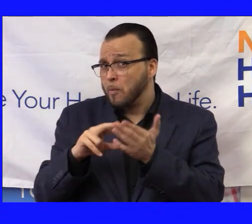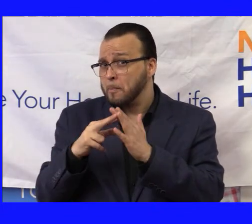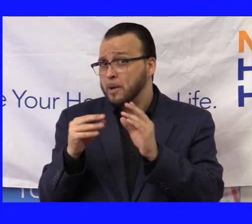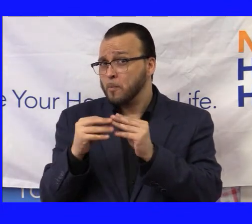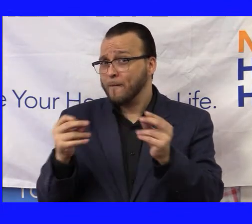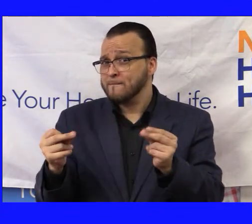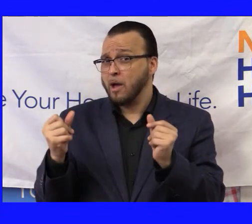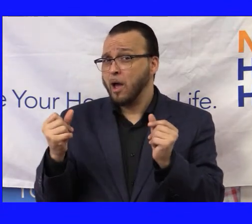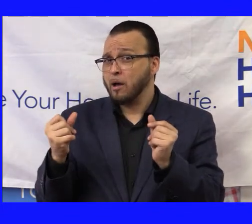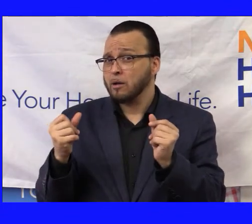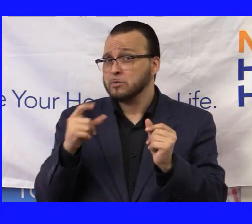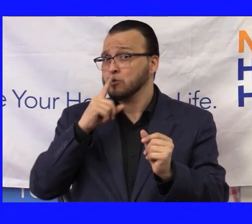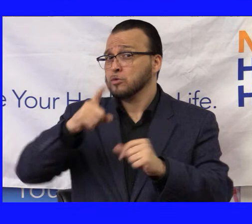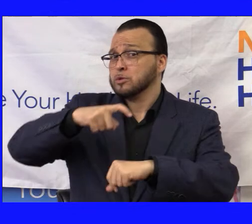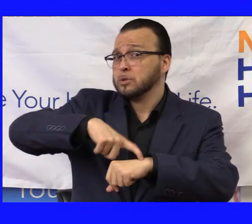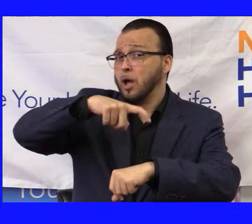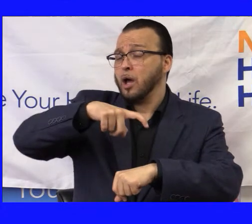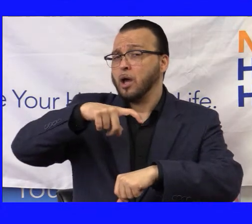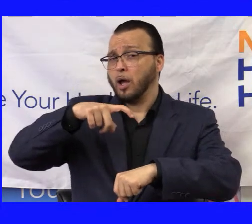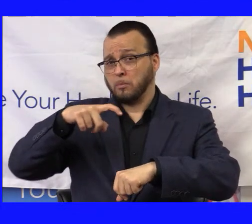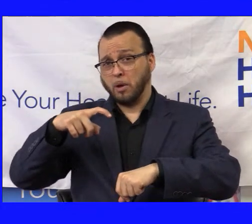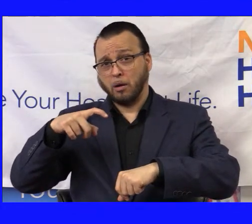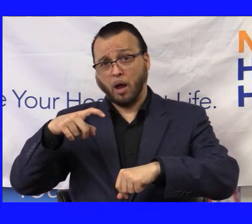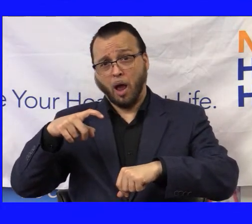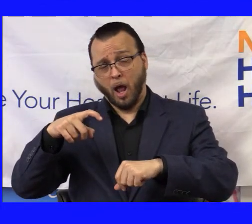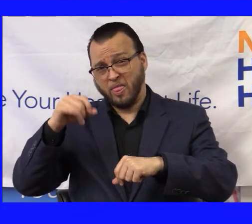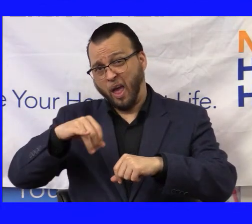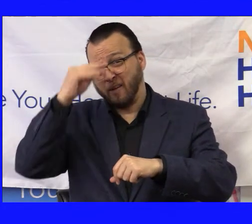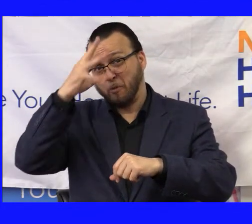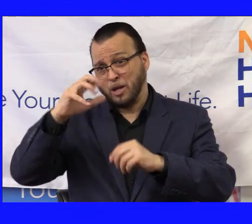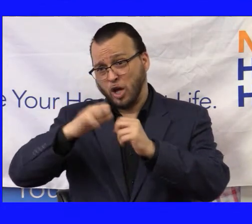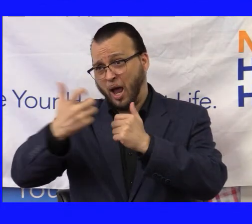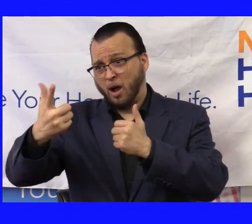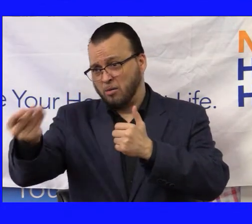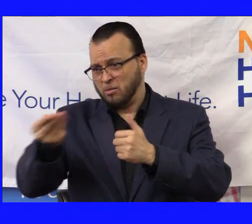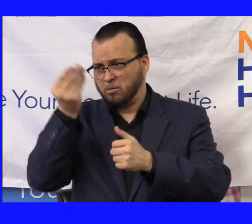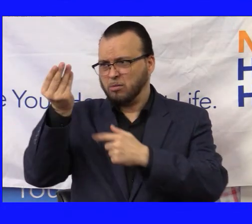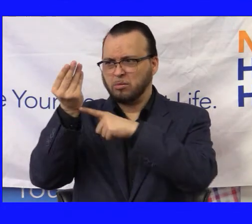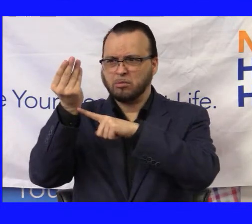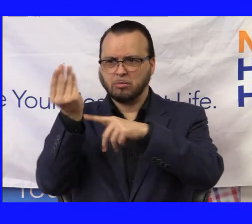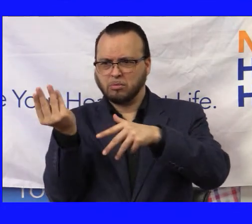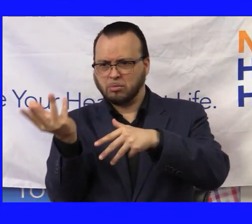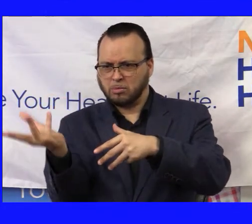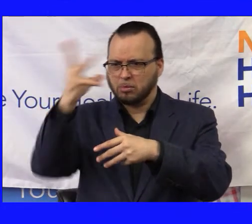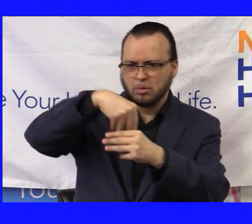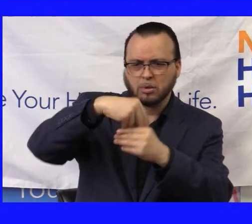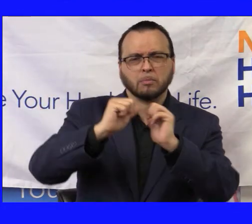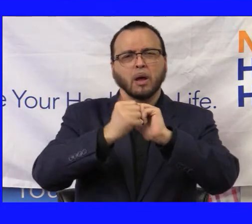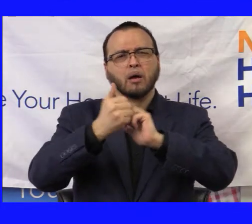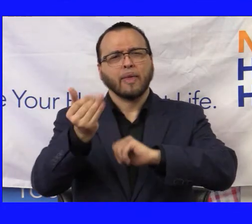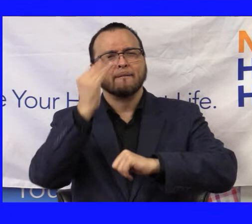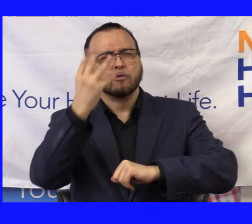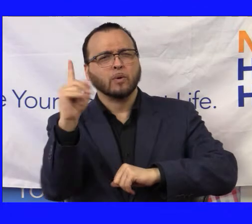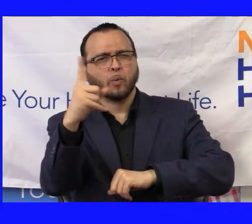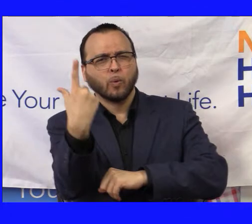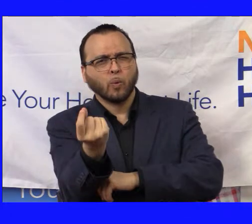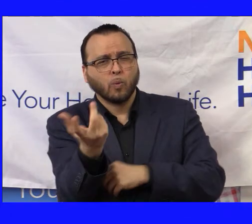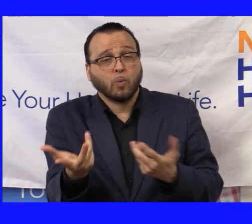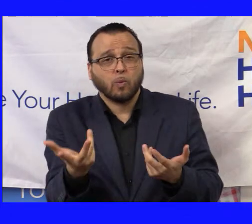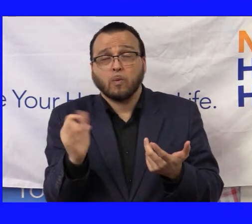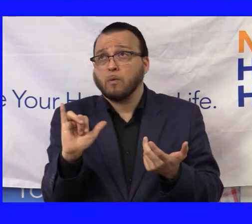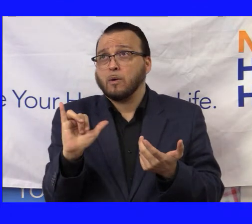how that information ends up impacting? As far as I